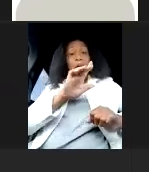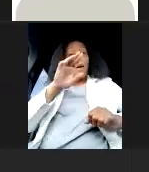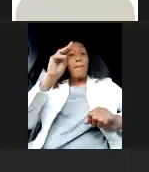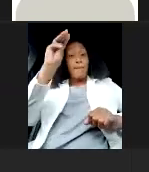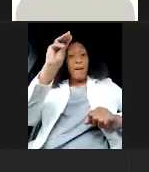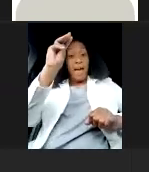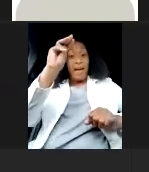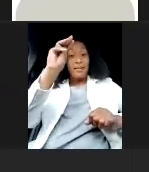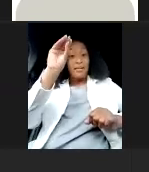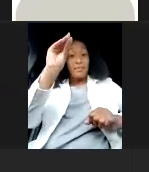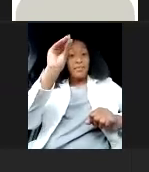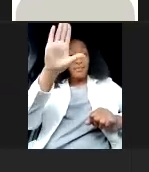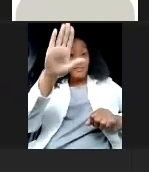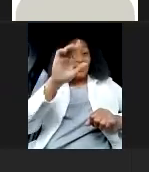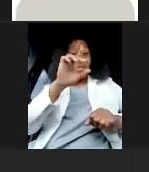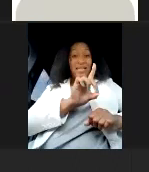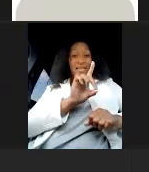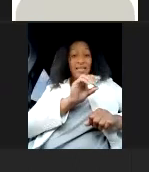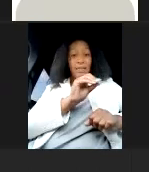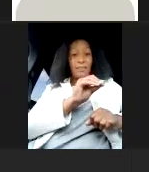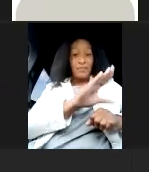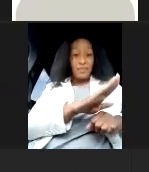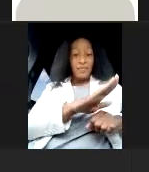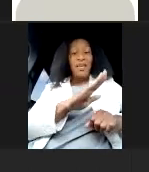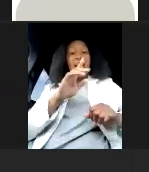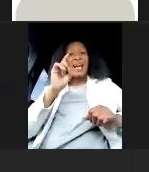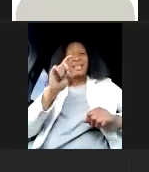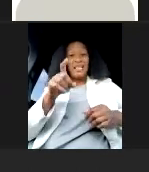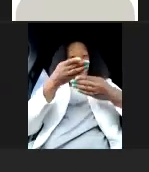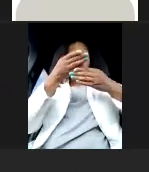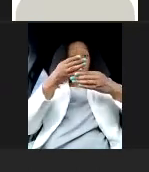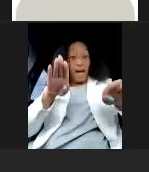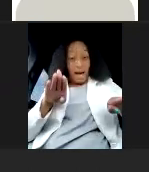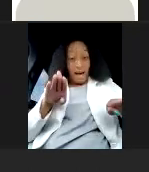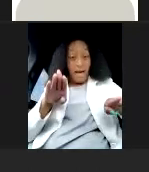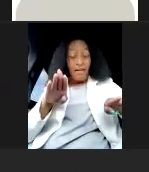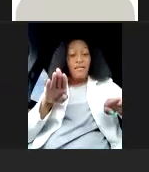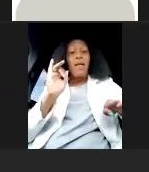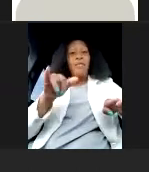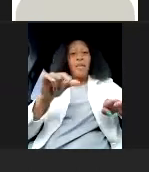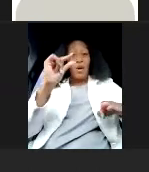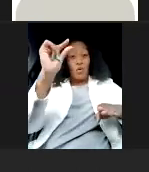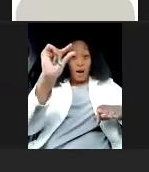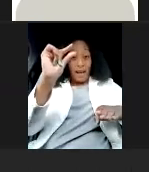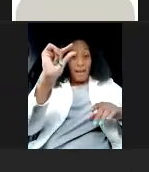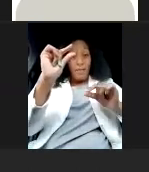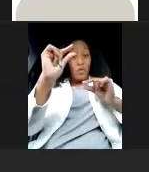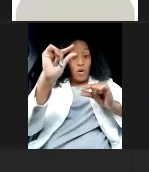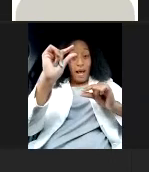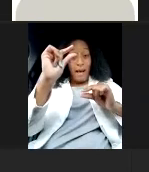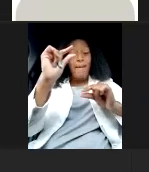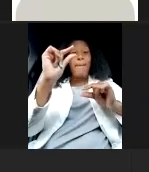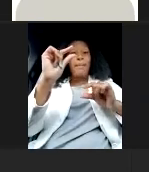right? So now when you divide, the grams cancel out because you have grams in the numerator